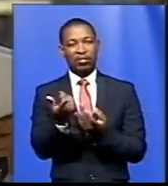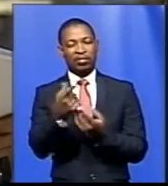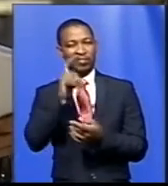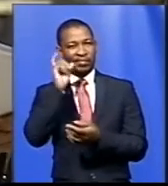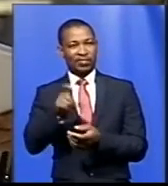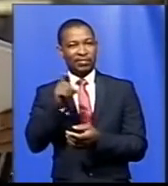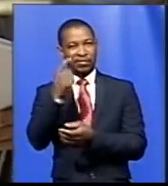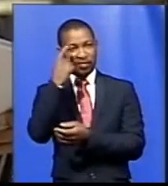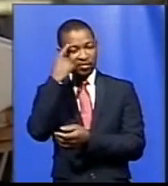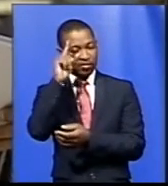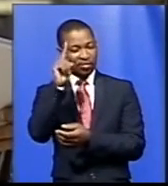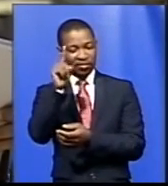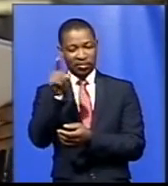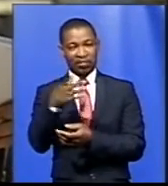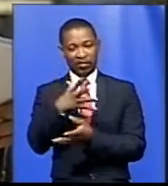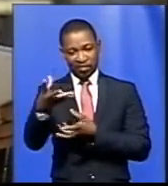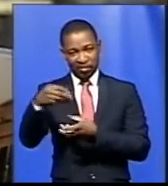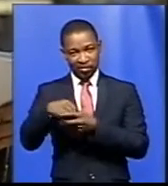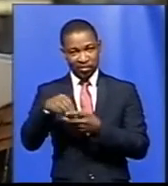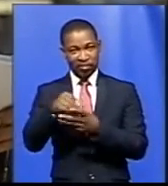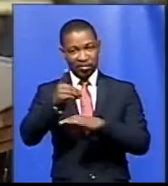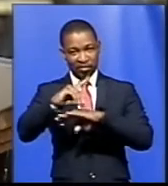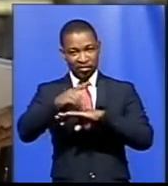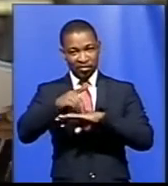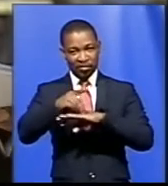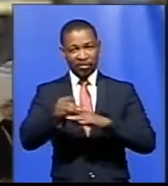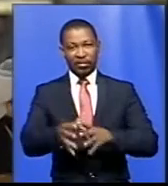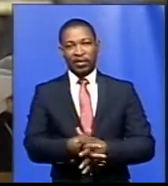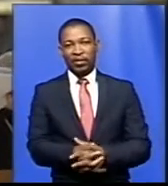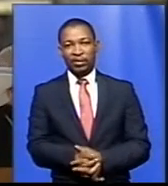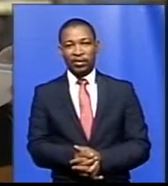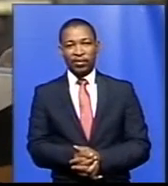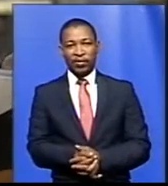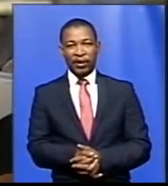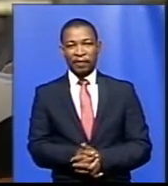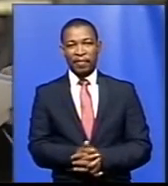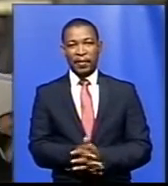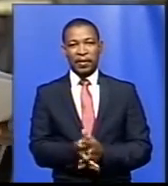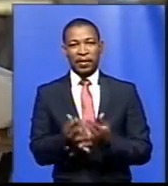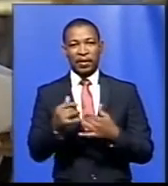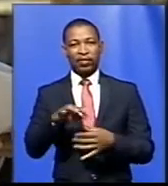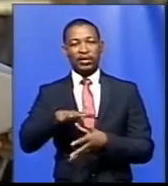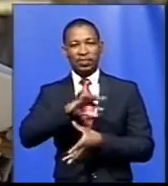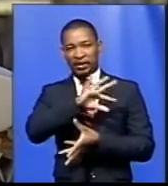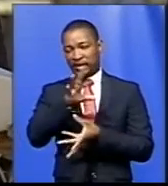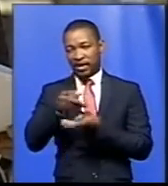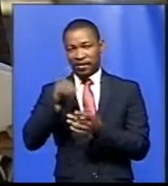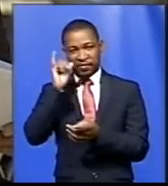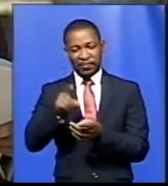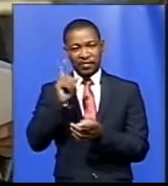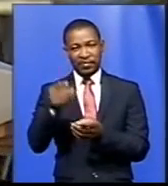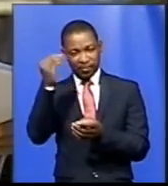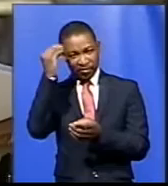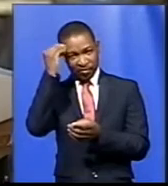for and prices of diamonds. We all need, Madam Speaker, to take into account